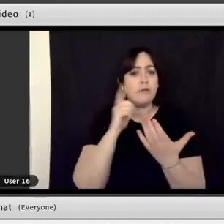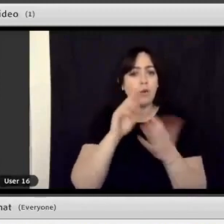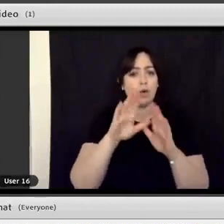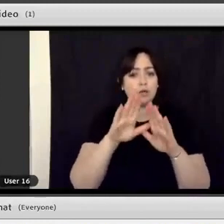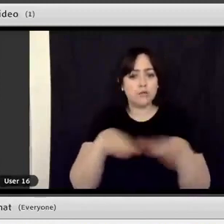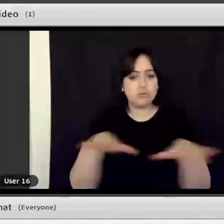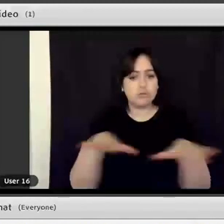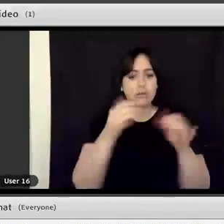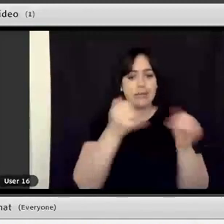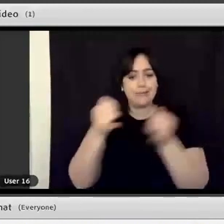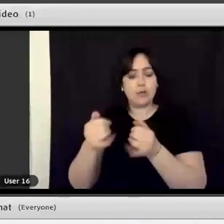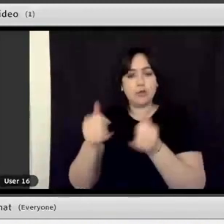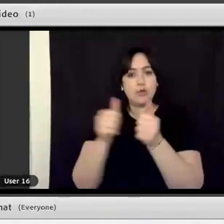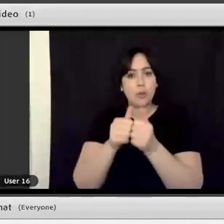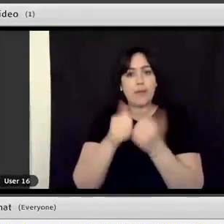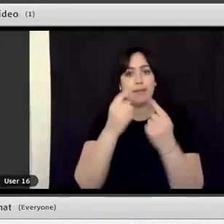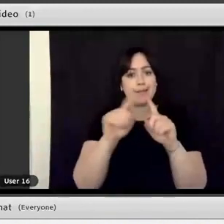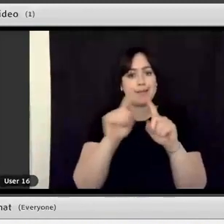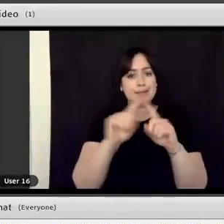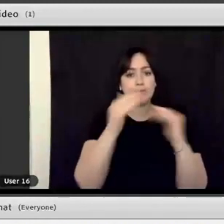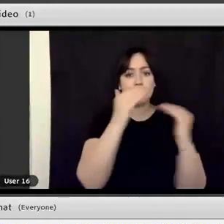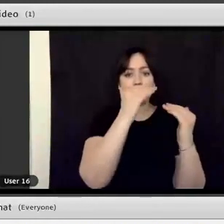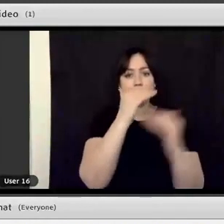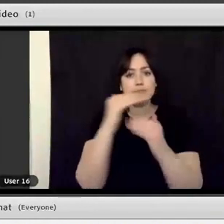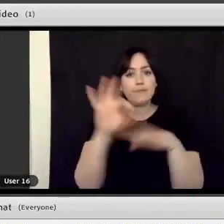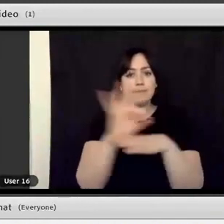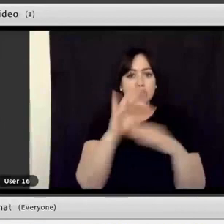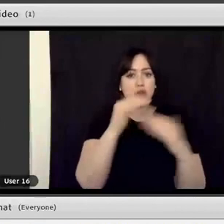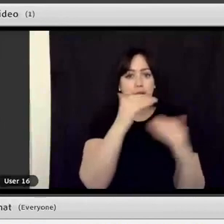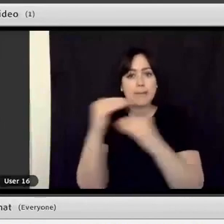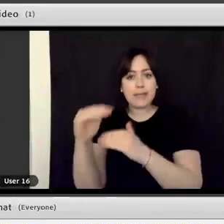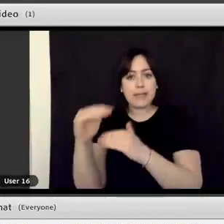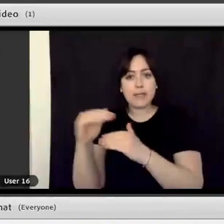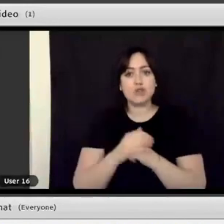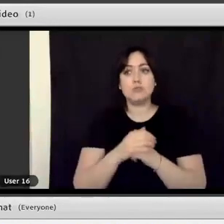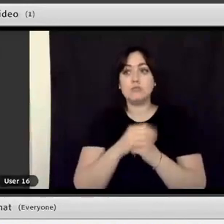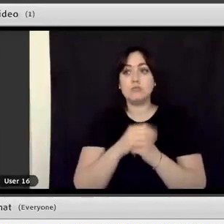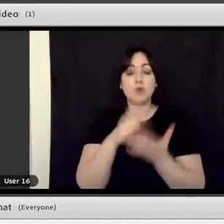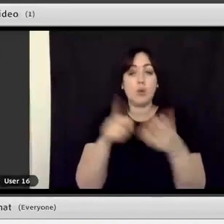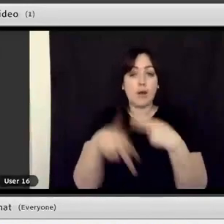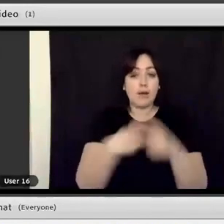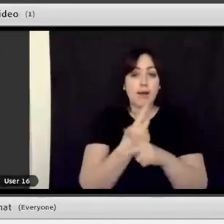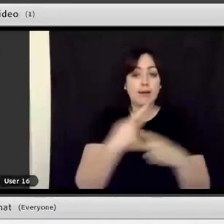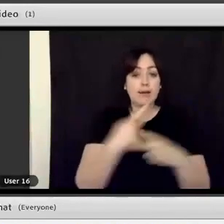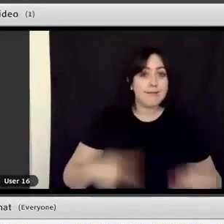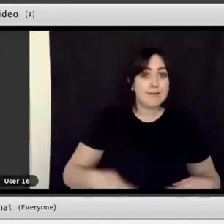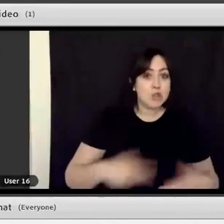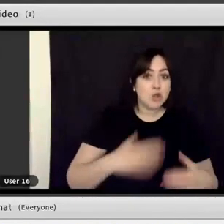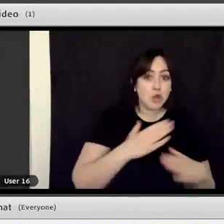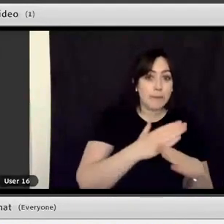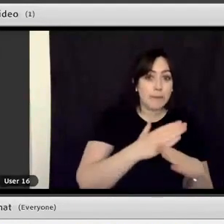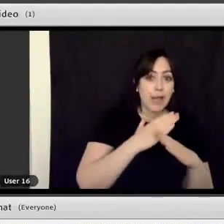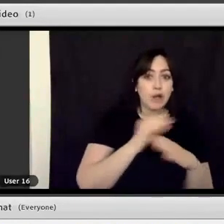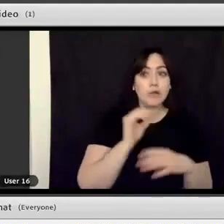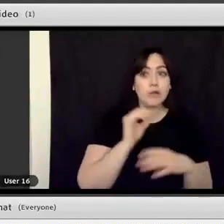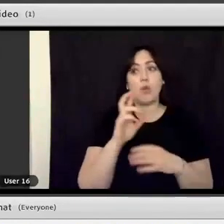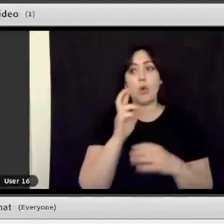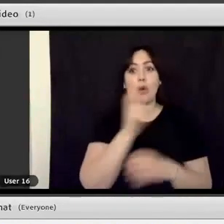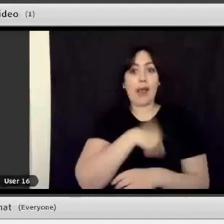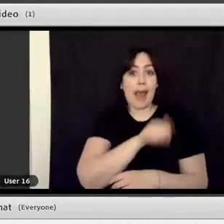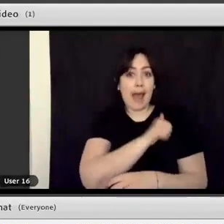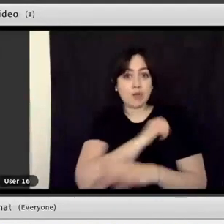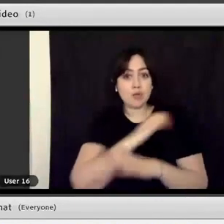functional limitations, what kind of barriers, physical barriers, and even maybe attitudinal